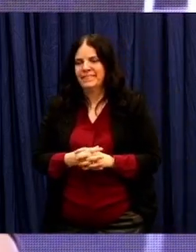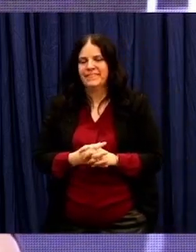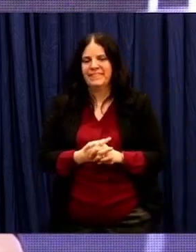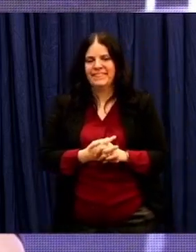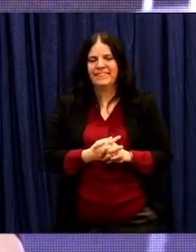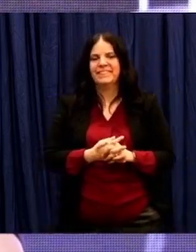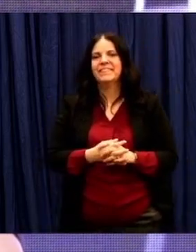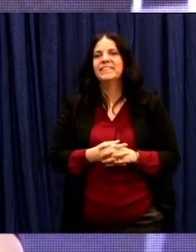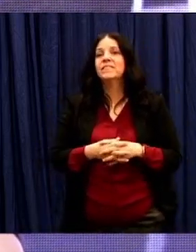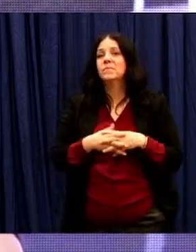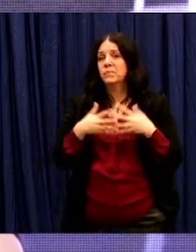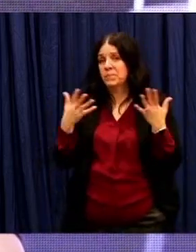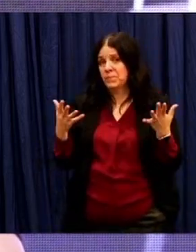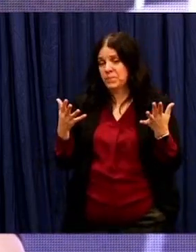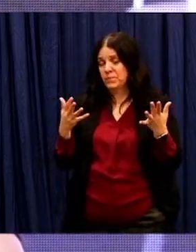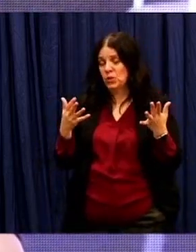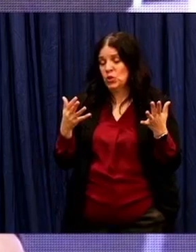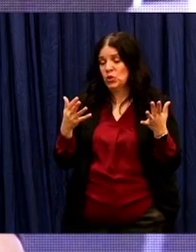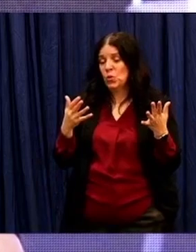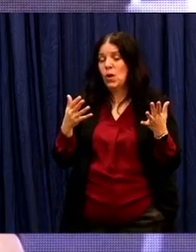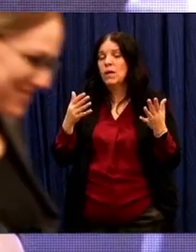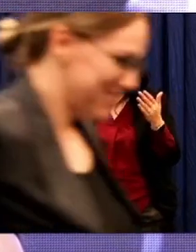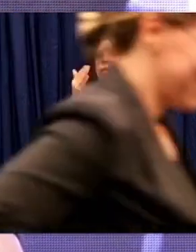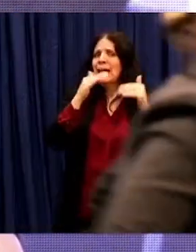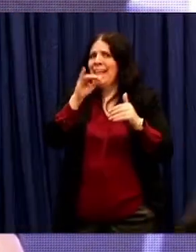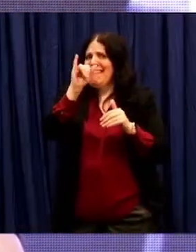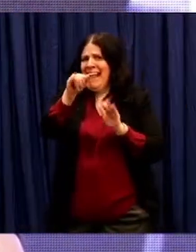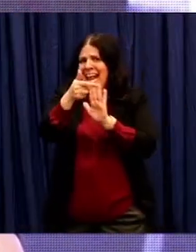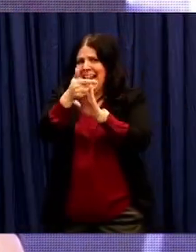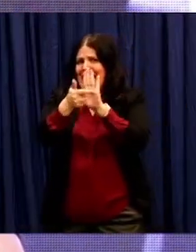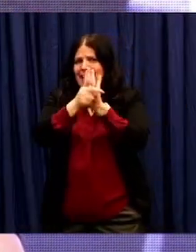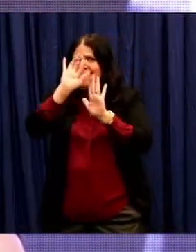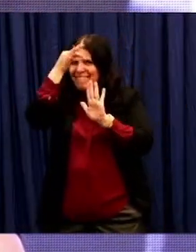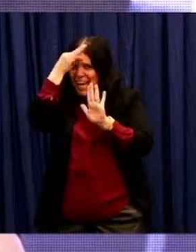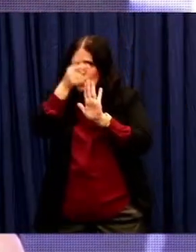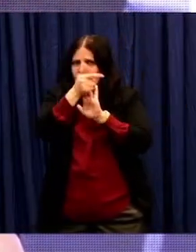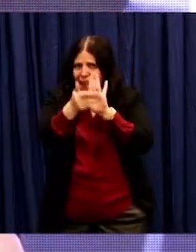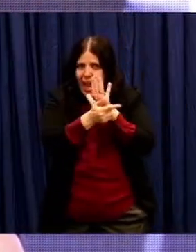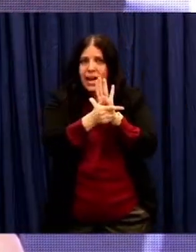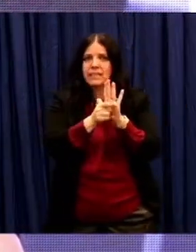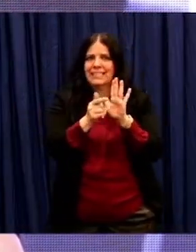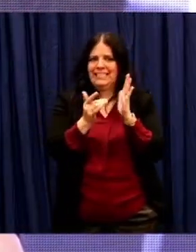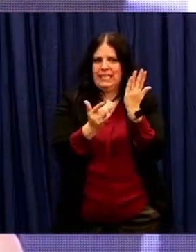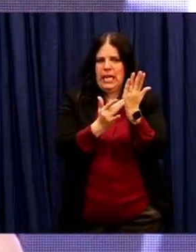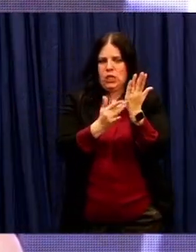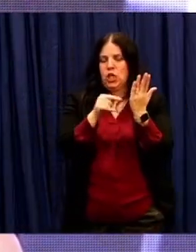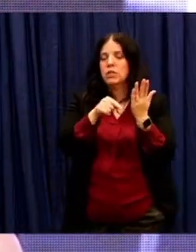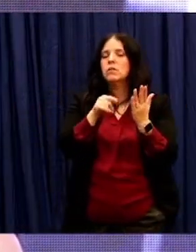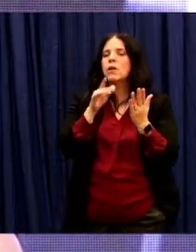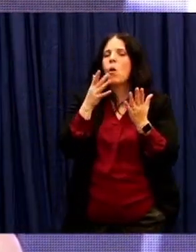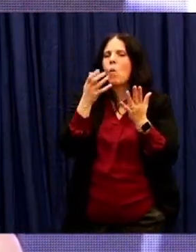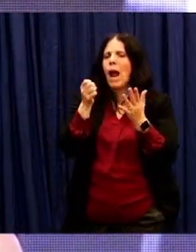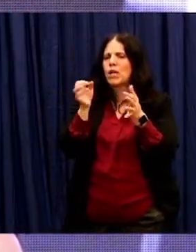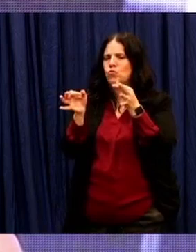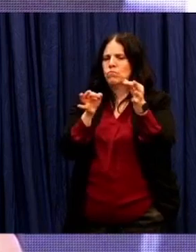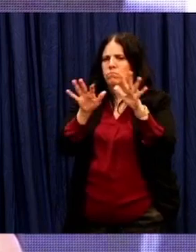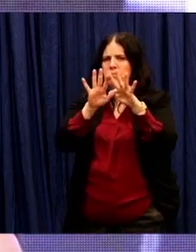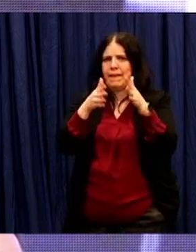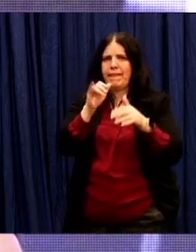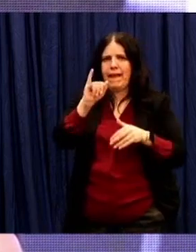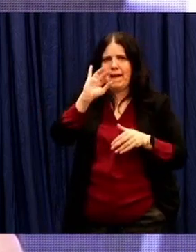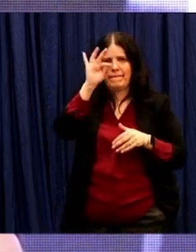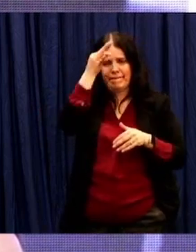So with the Assistive Technology Act at the federal level, just a very brief overview of the